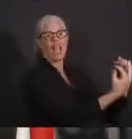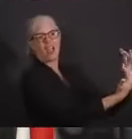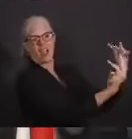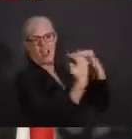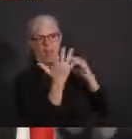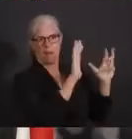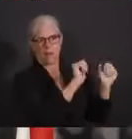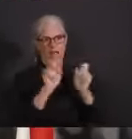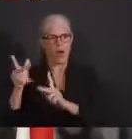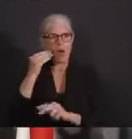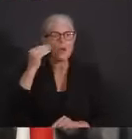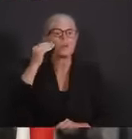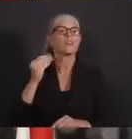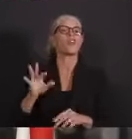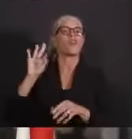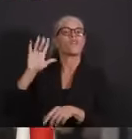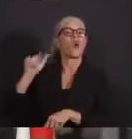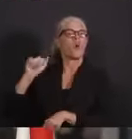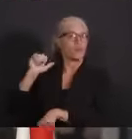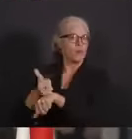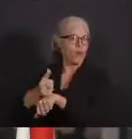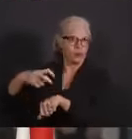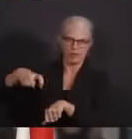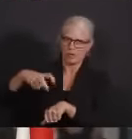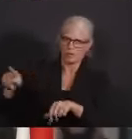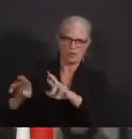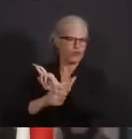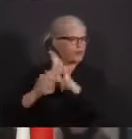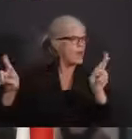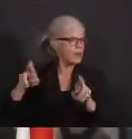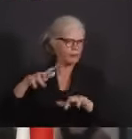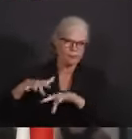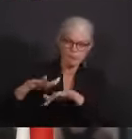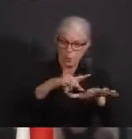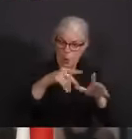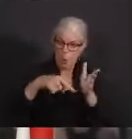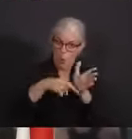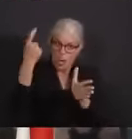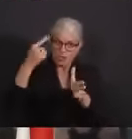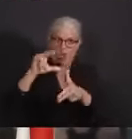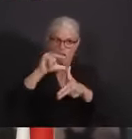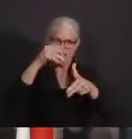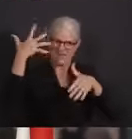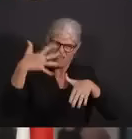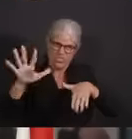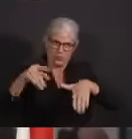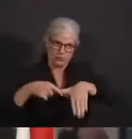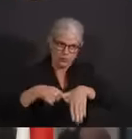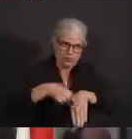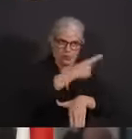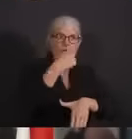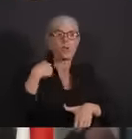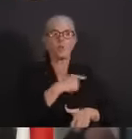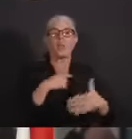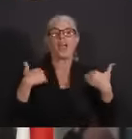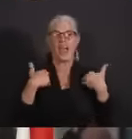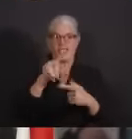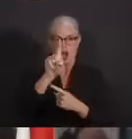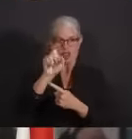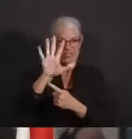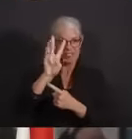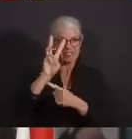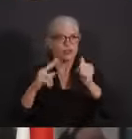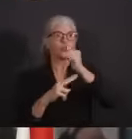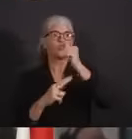of Transportation is staged and ready to go as soon as the storm passes. They have 156 bridge inspectors which will go to clear the